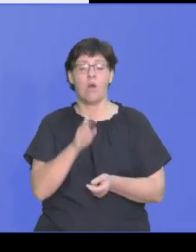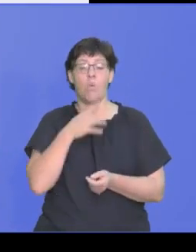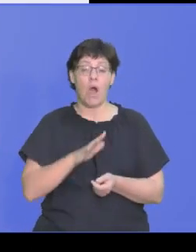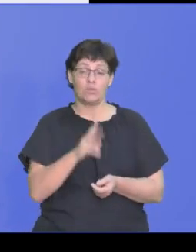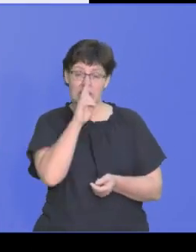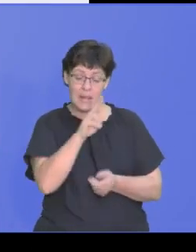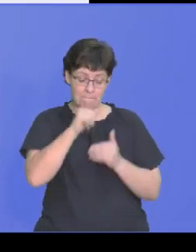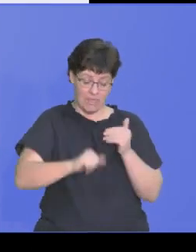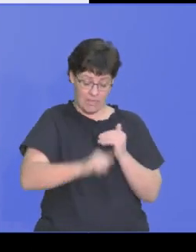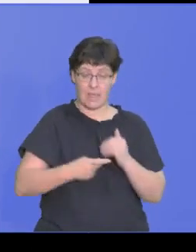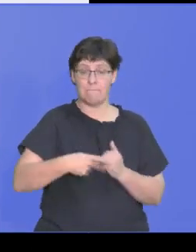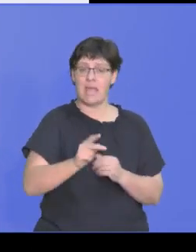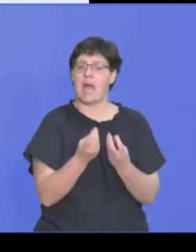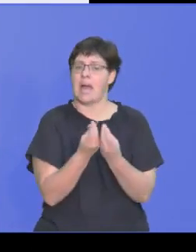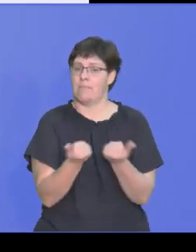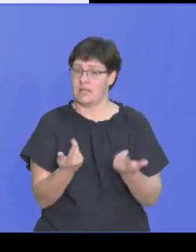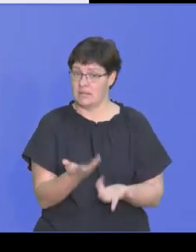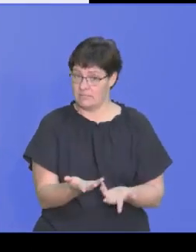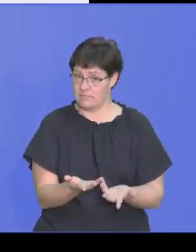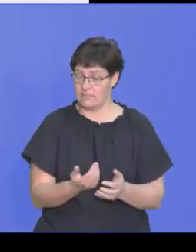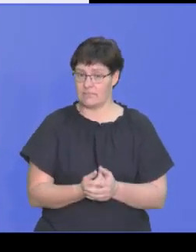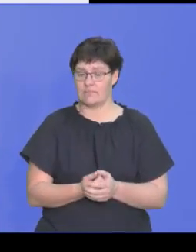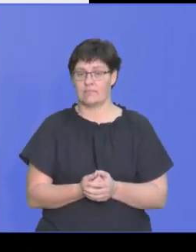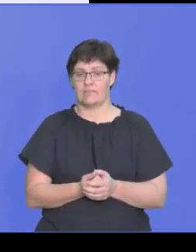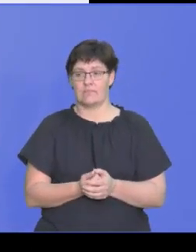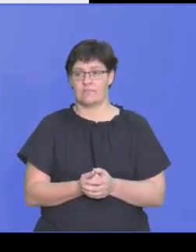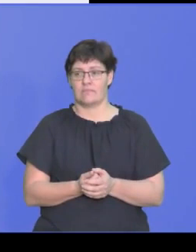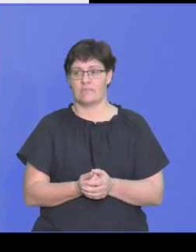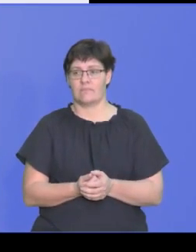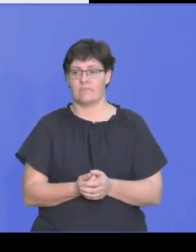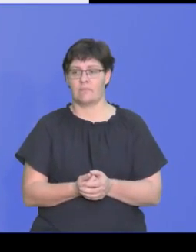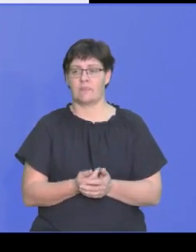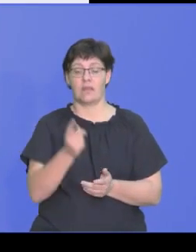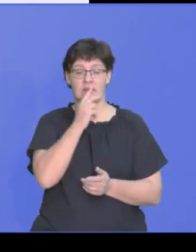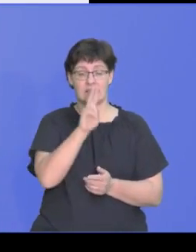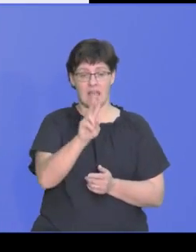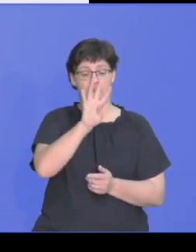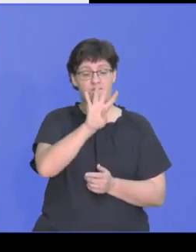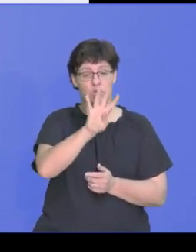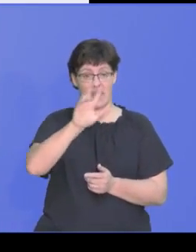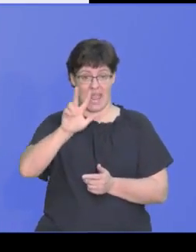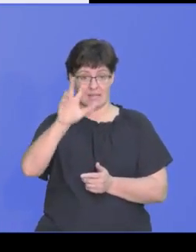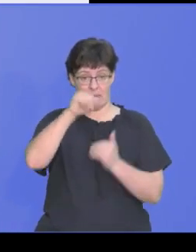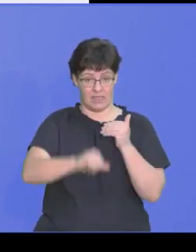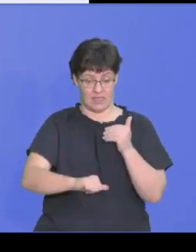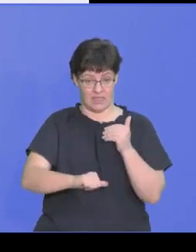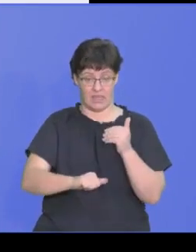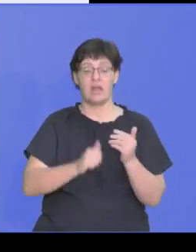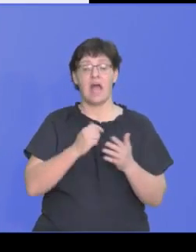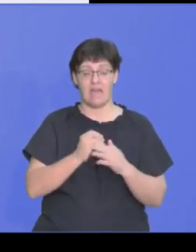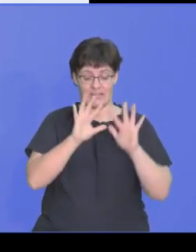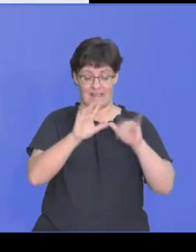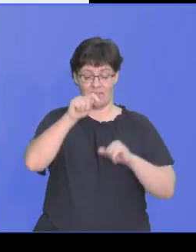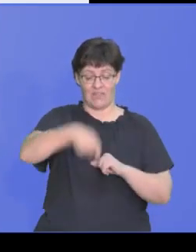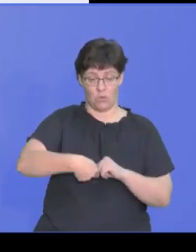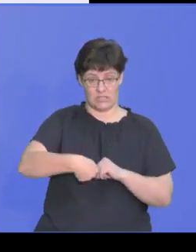said 48 months, and he's taking out 10,000 Rand. So I'm going to read going down, and I'm going to read going across, and I'm going to see